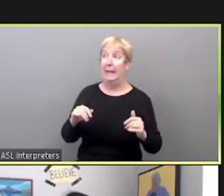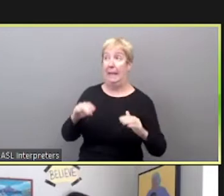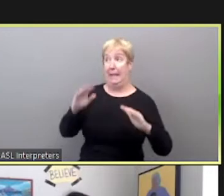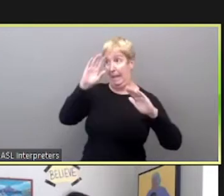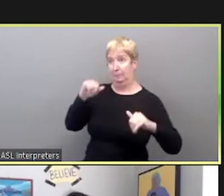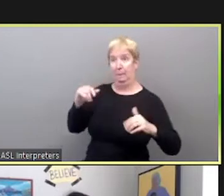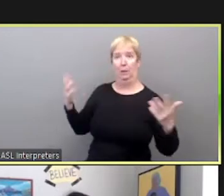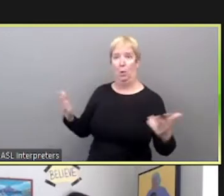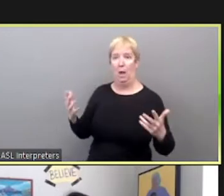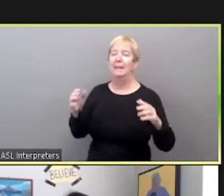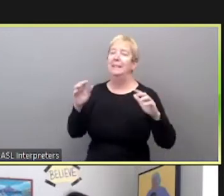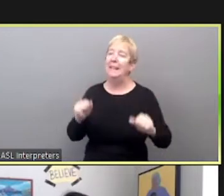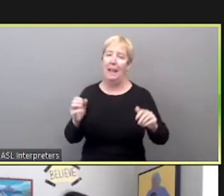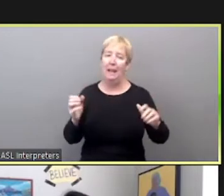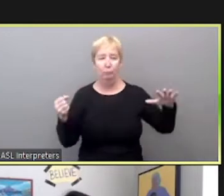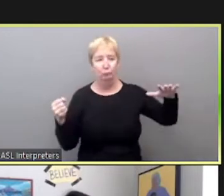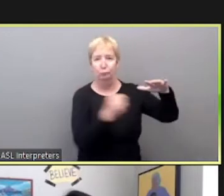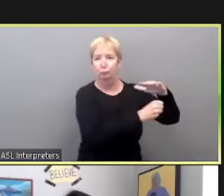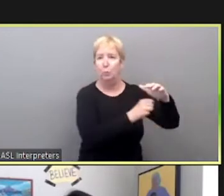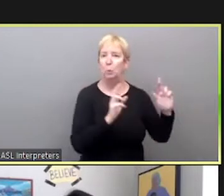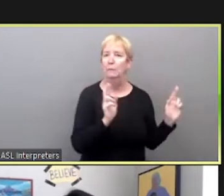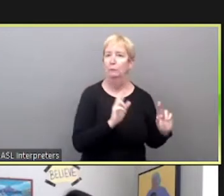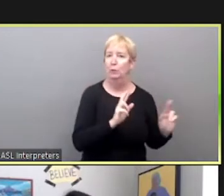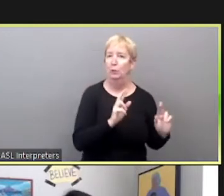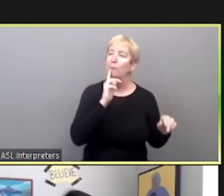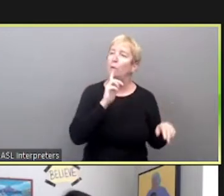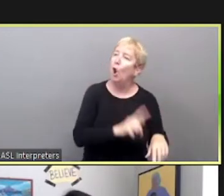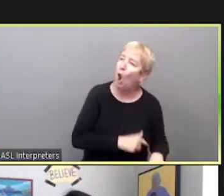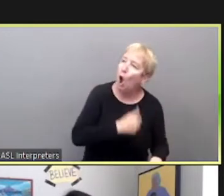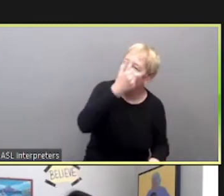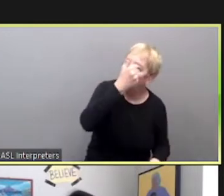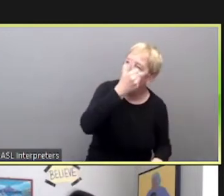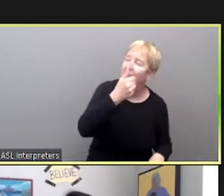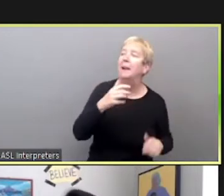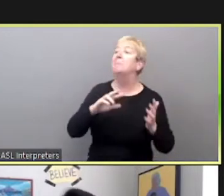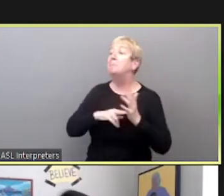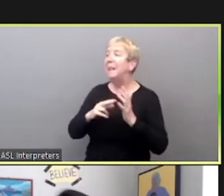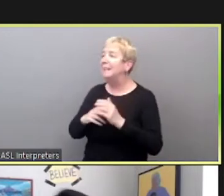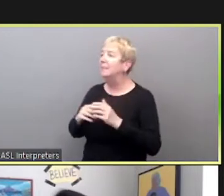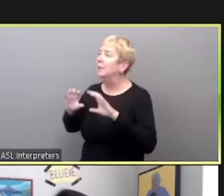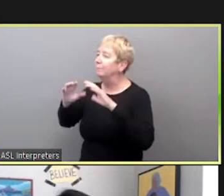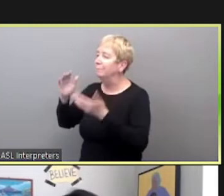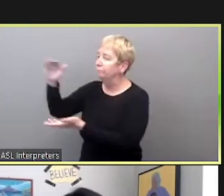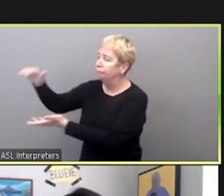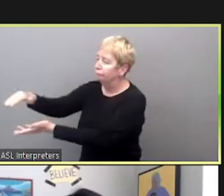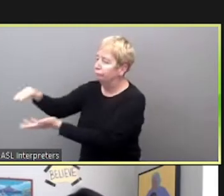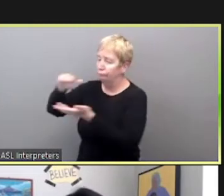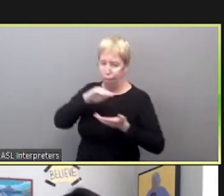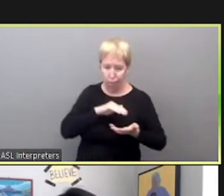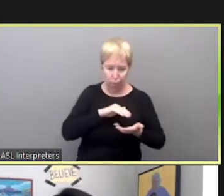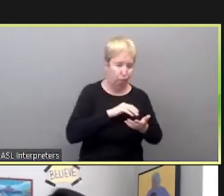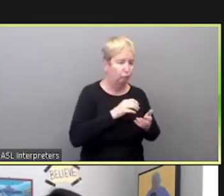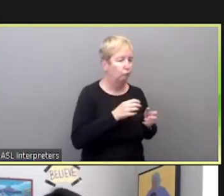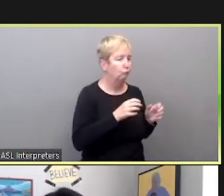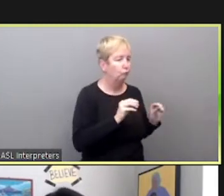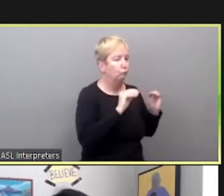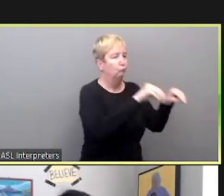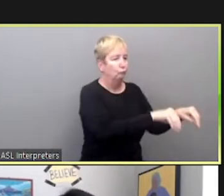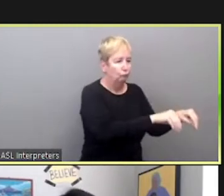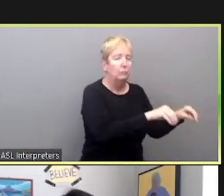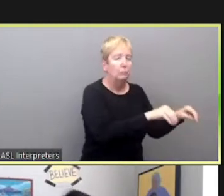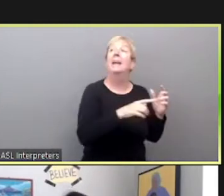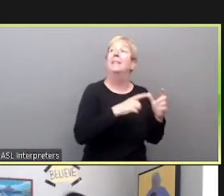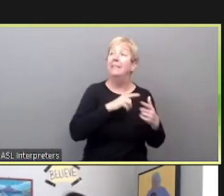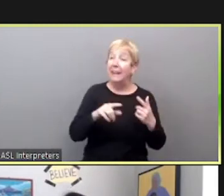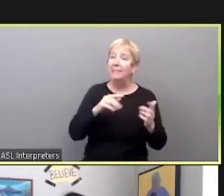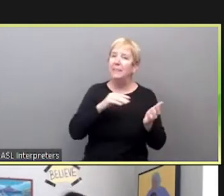for these vaccines and smaller numbers of vials per order. So you could actually give it to the kids in your